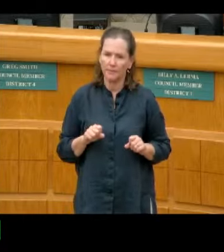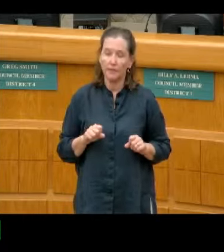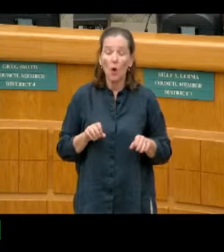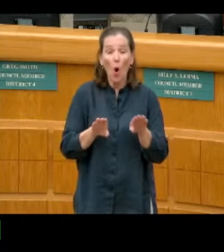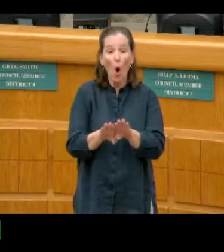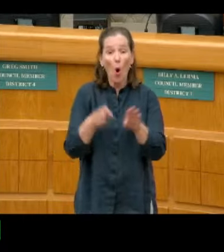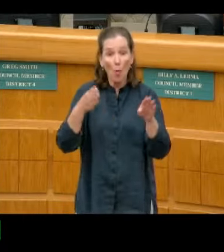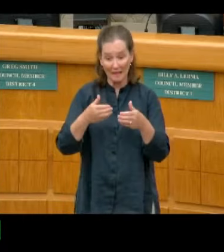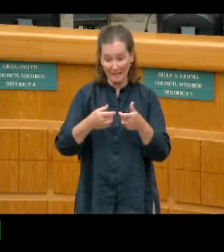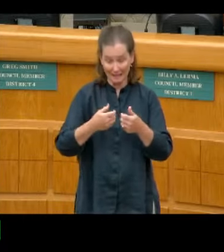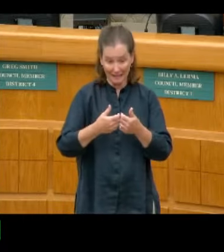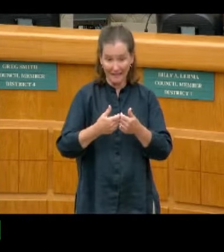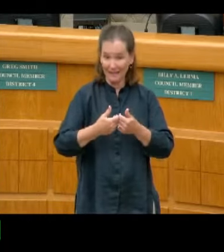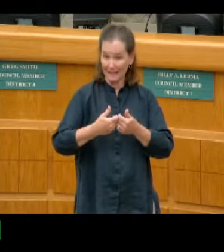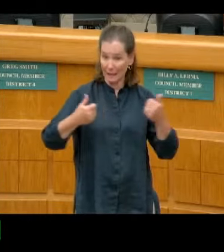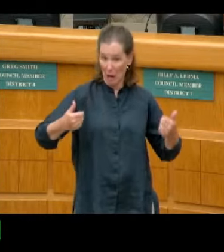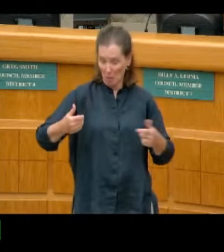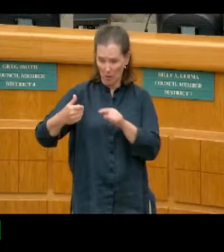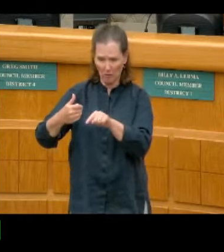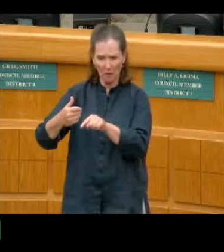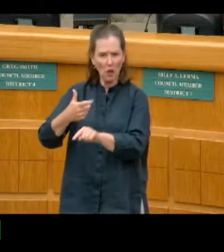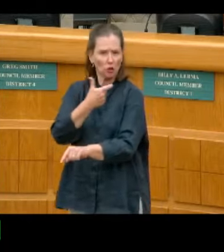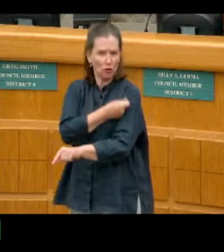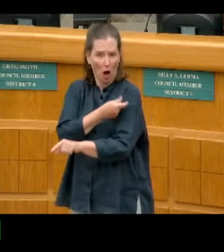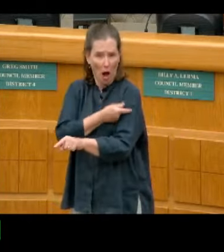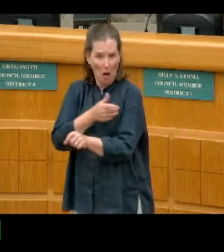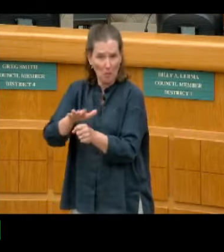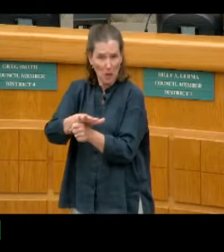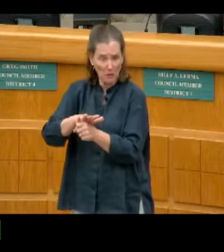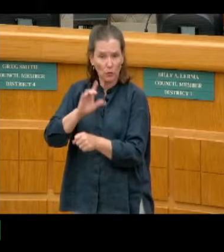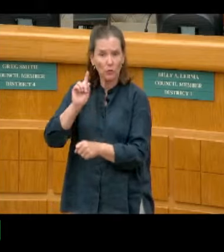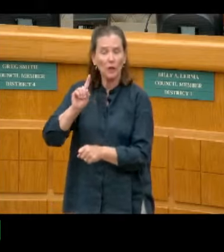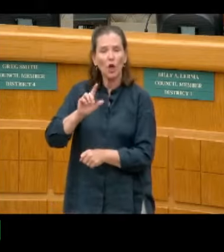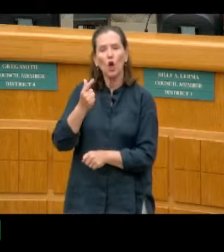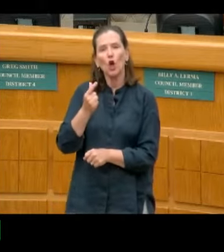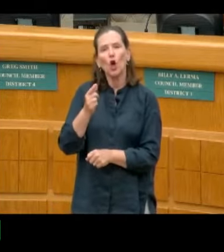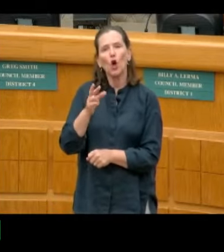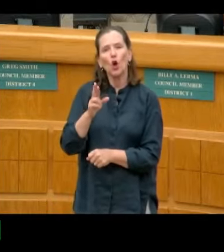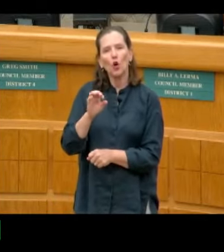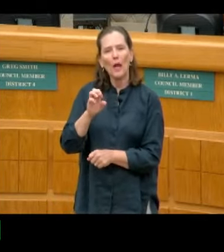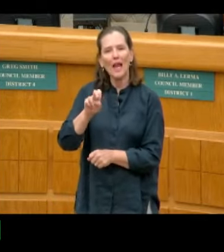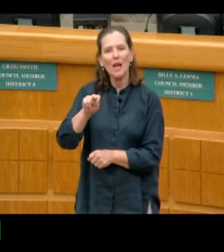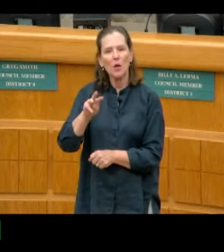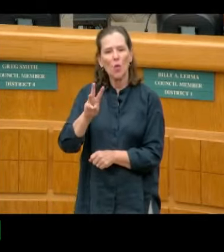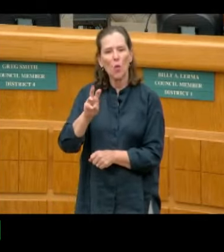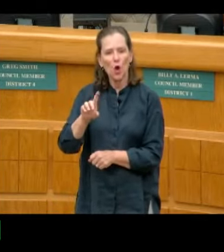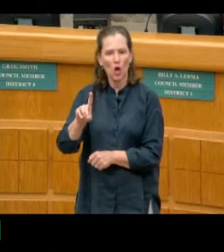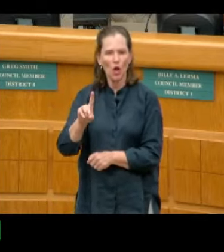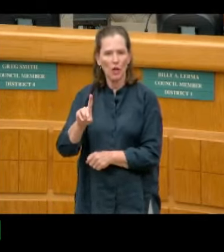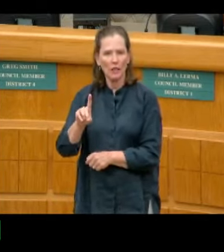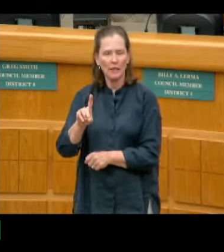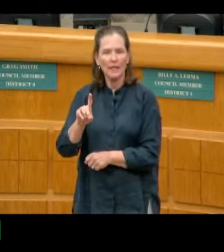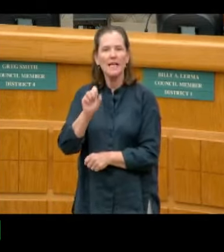Monday through Friday from 12 noon to 7 p.m. and Saturday from 10 a.m. to 5 p.m.